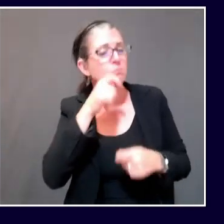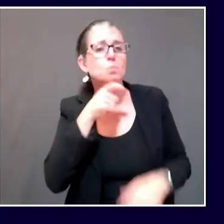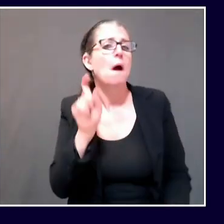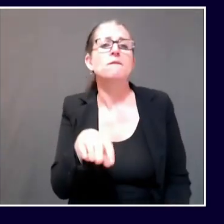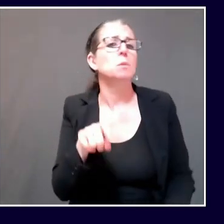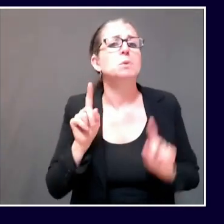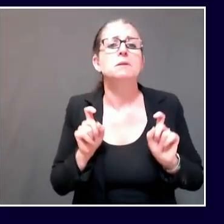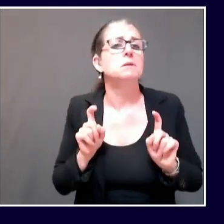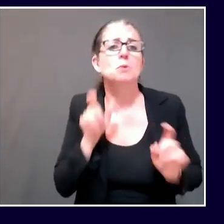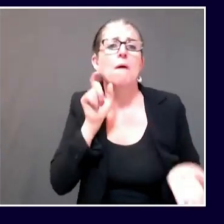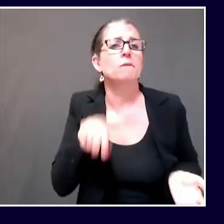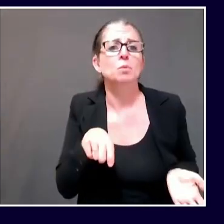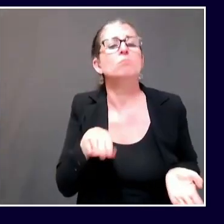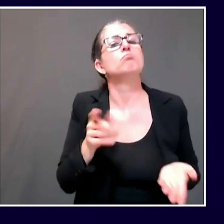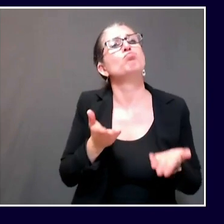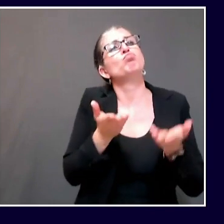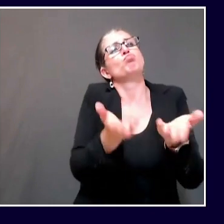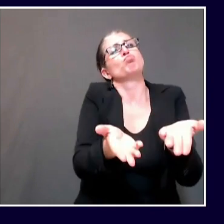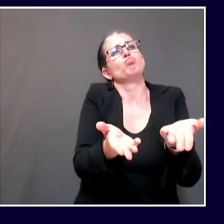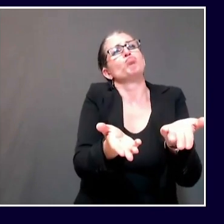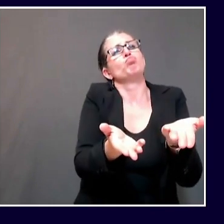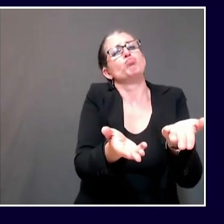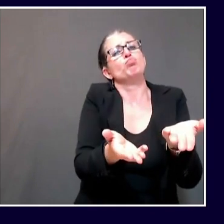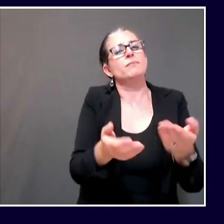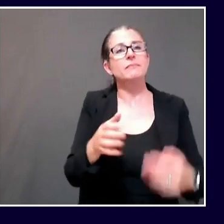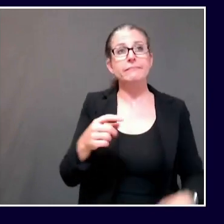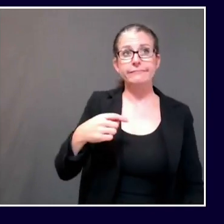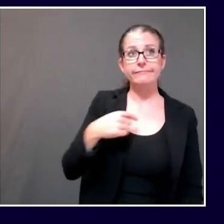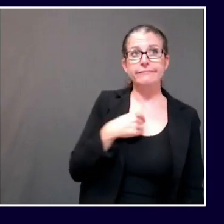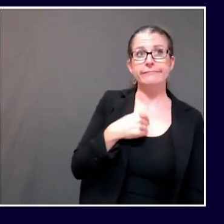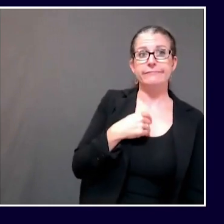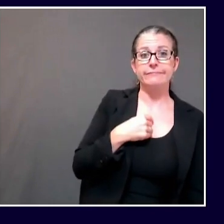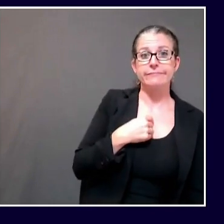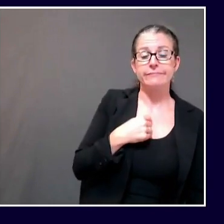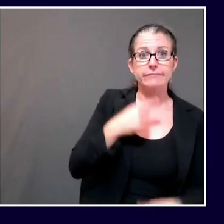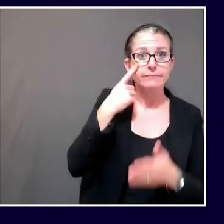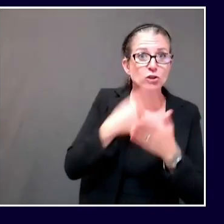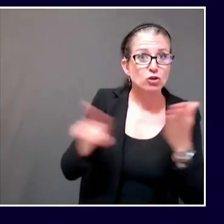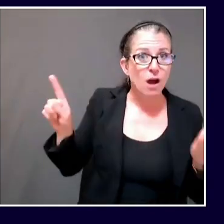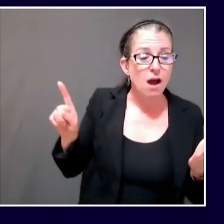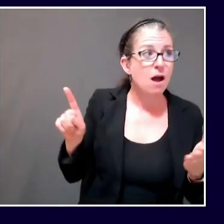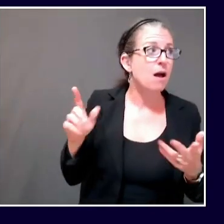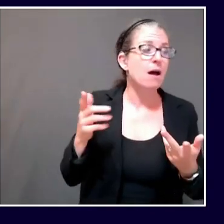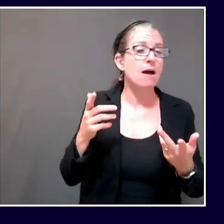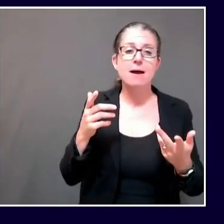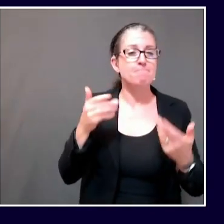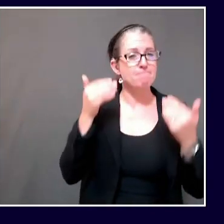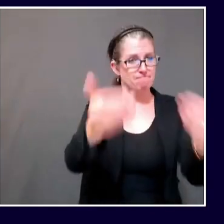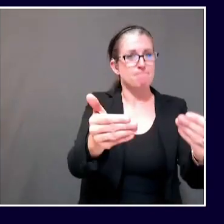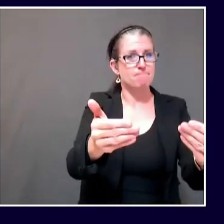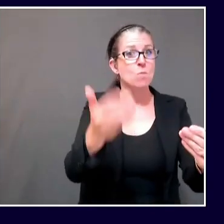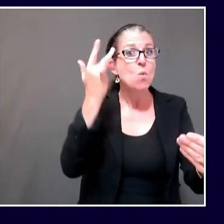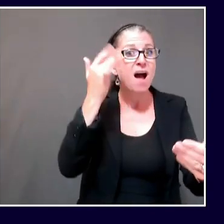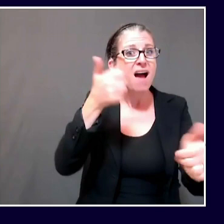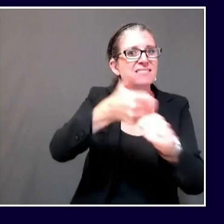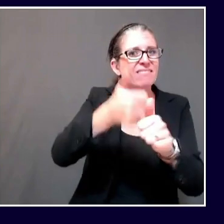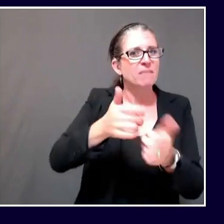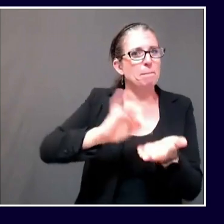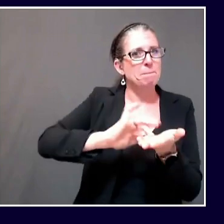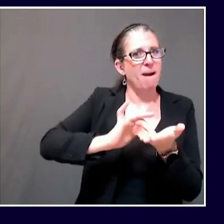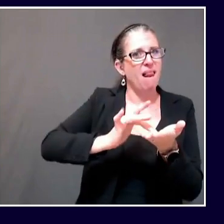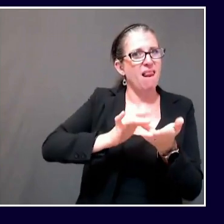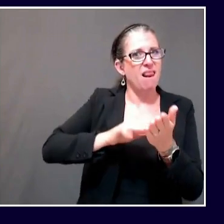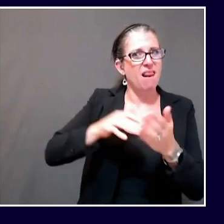healthcare provider or your state health official recommends you take one. Let me be clear. We at the